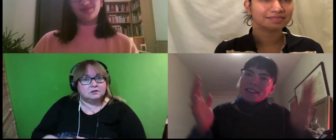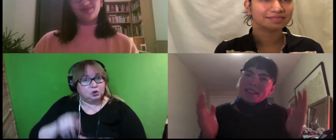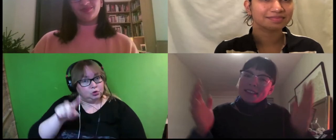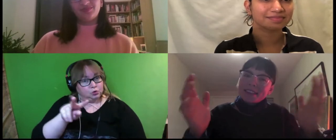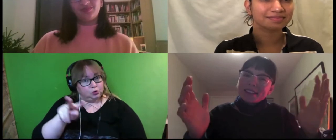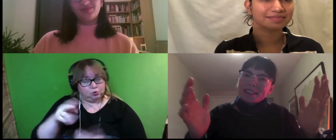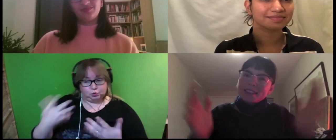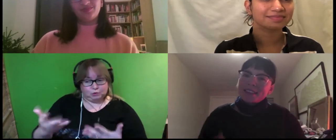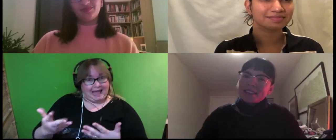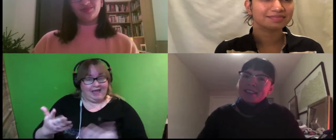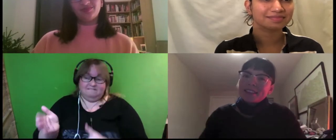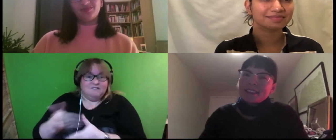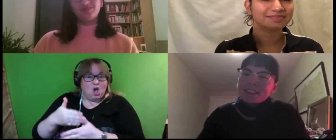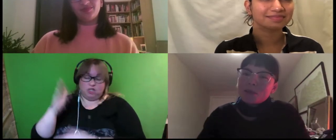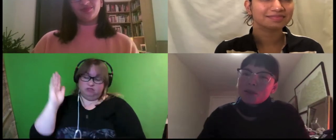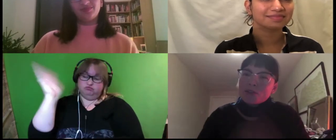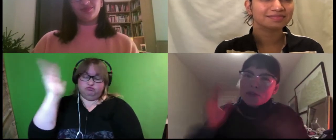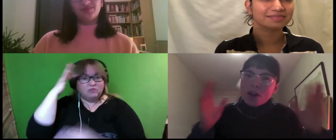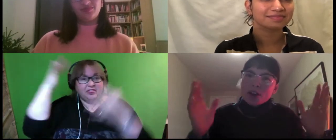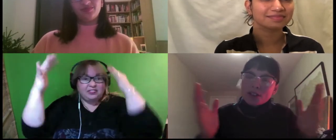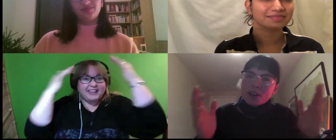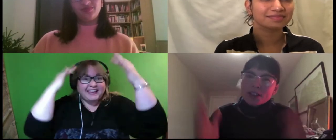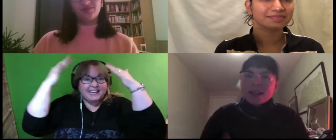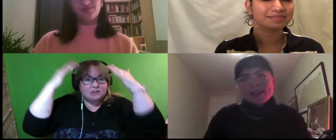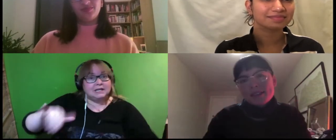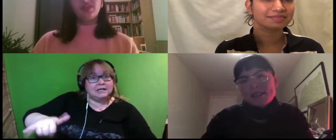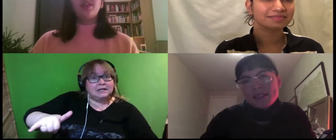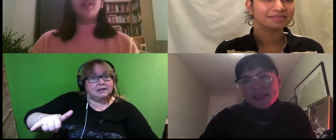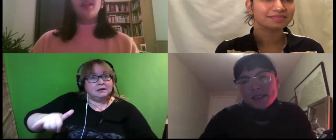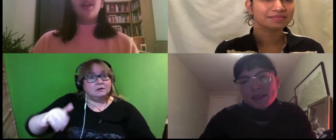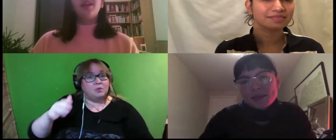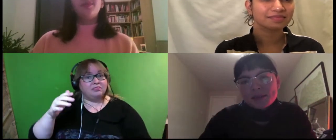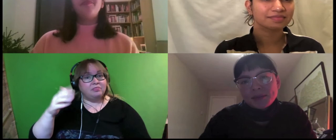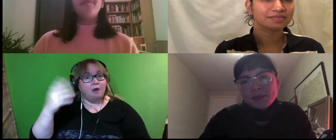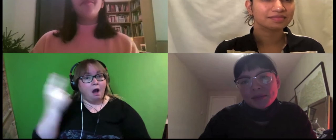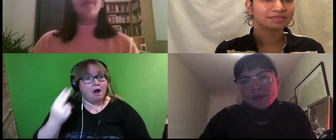presented it in a more sort of art context?